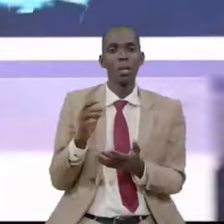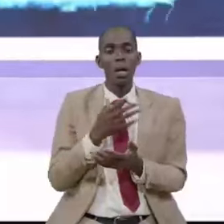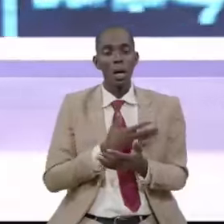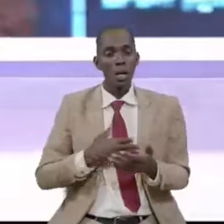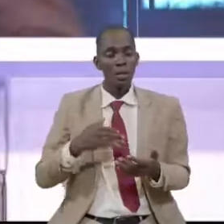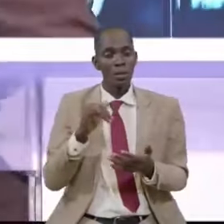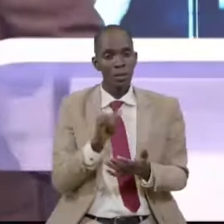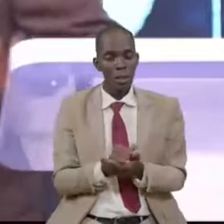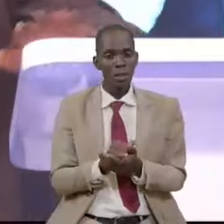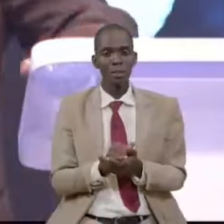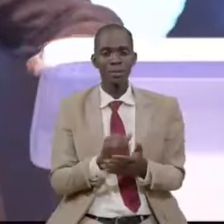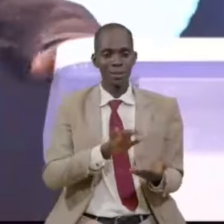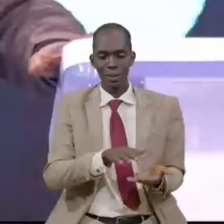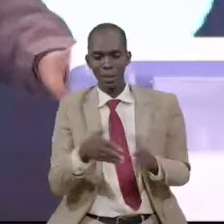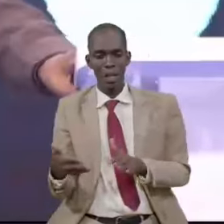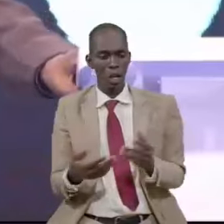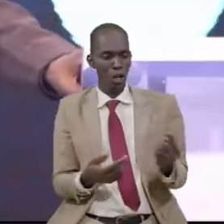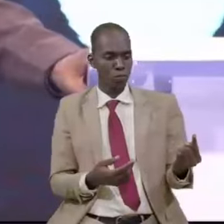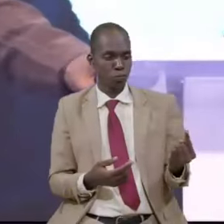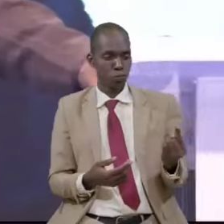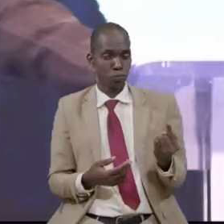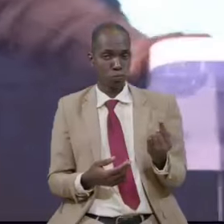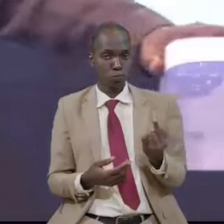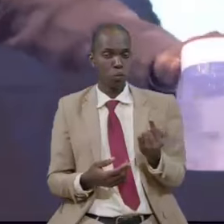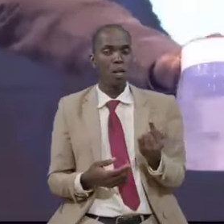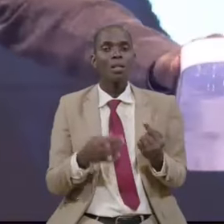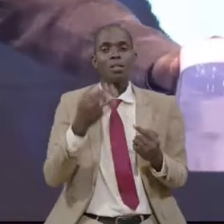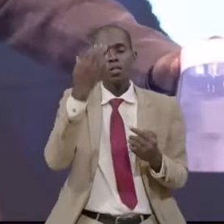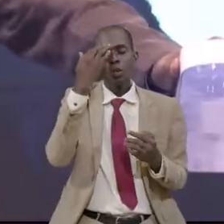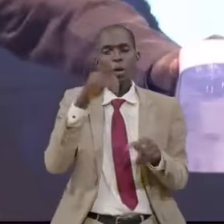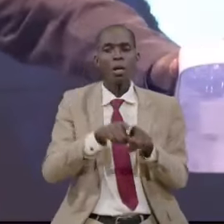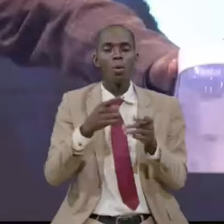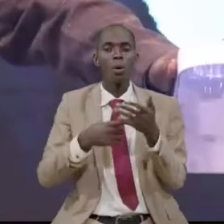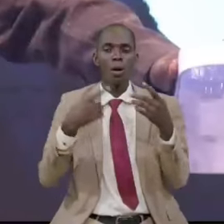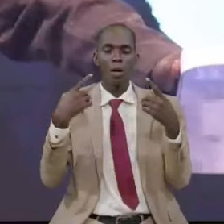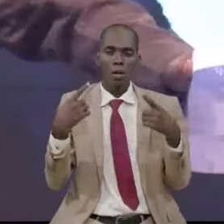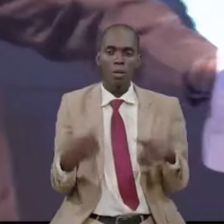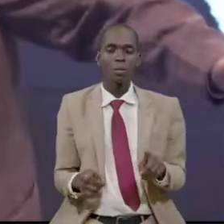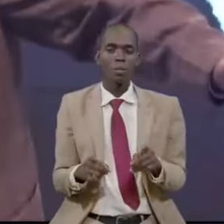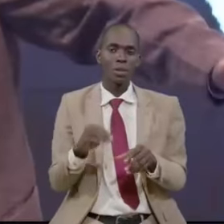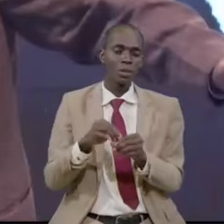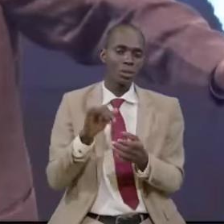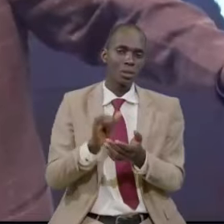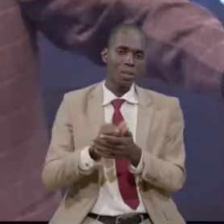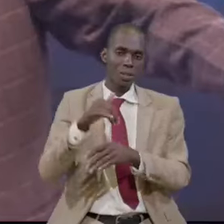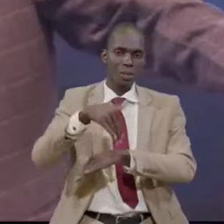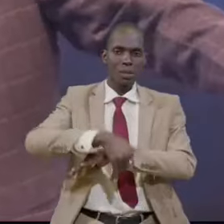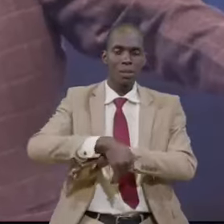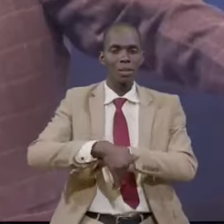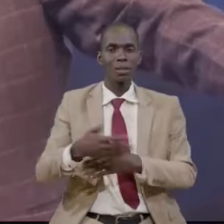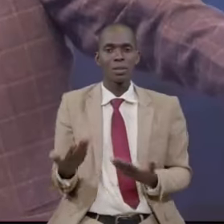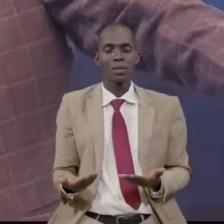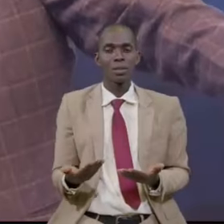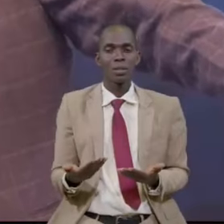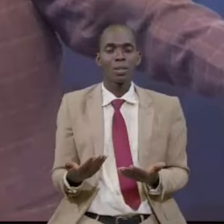around like he did that night of redemption, that no sign of the blood